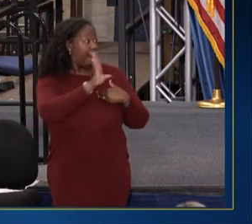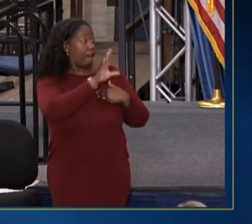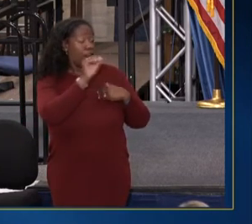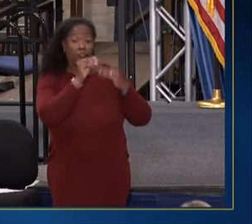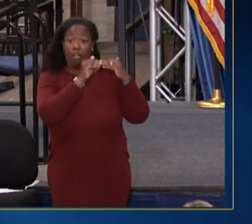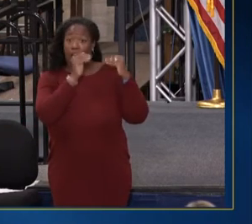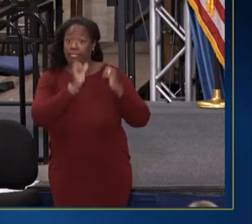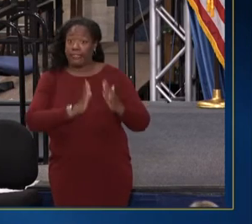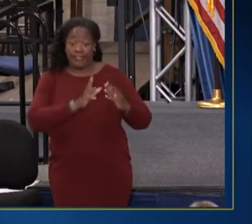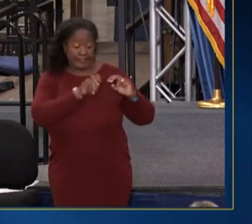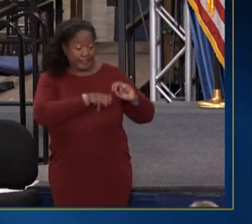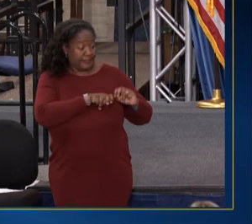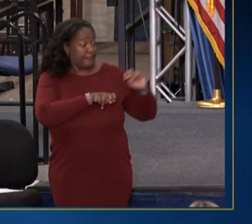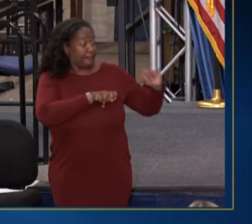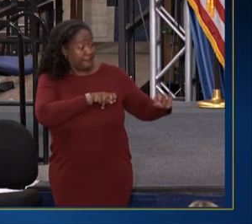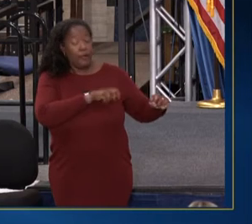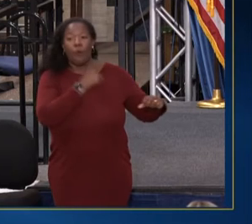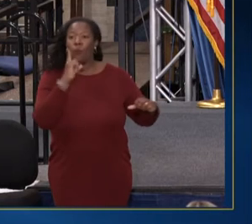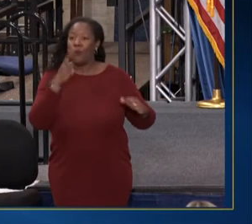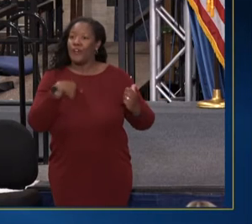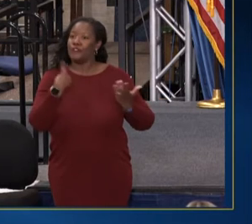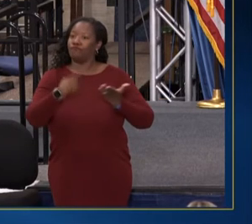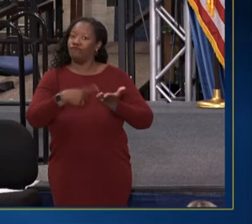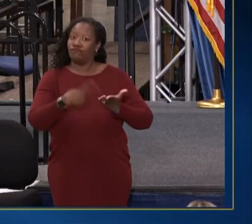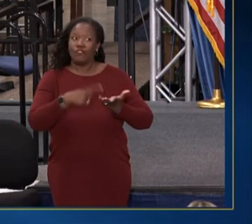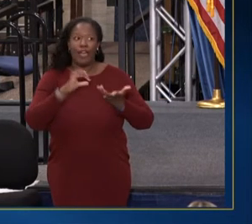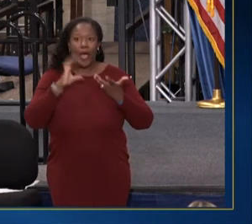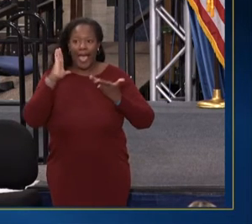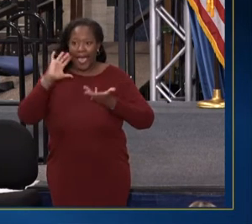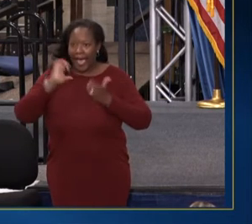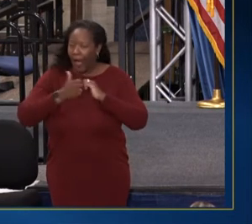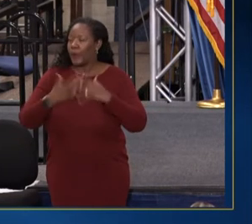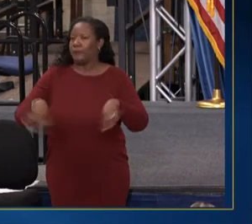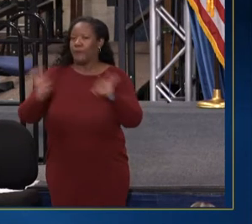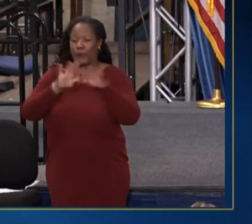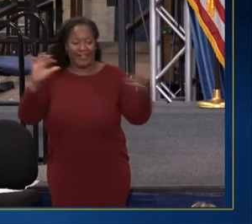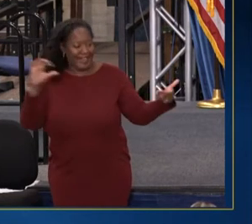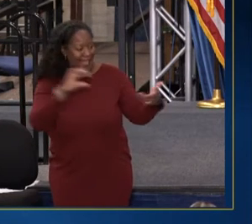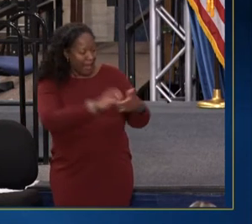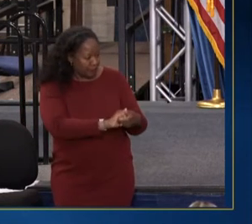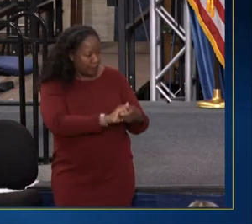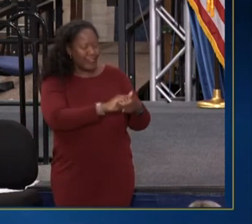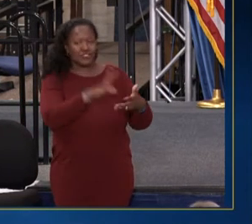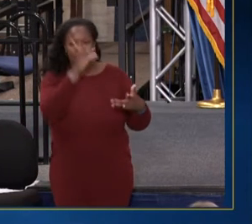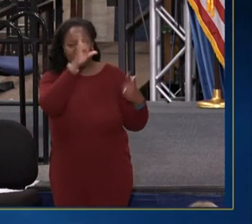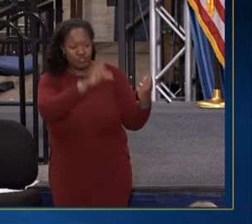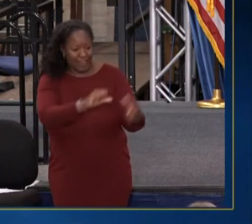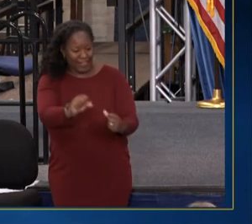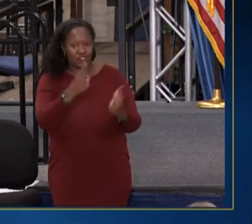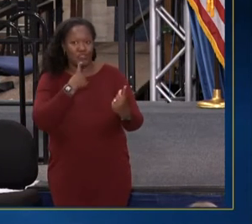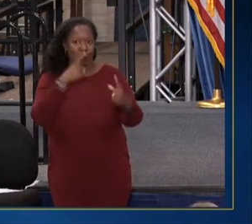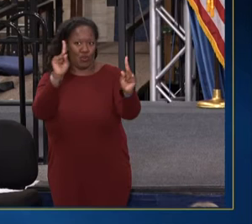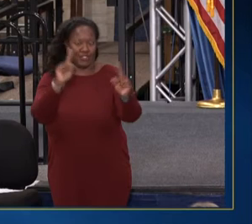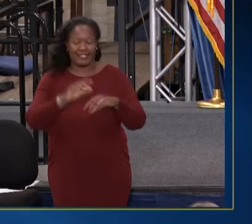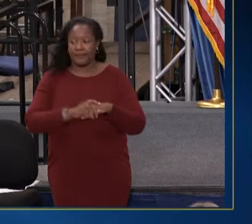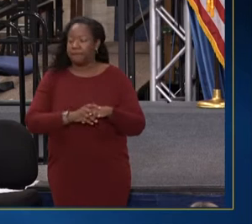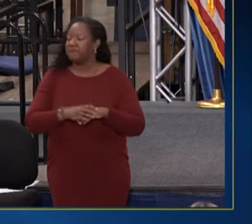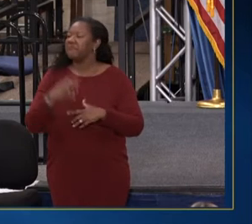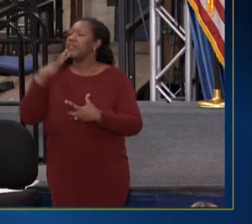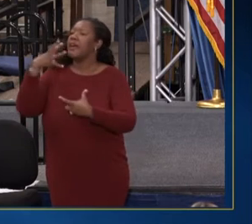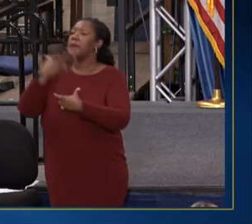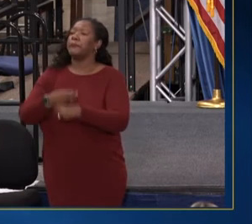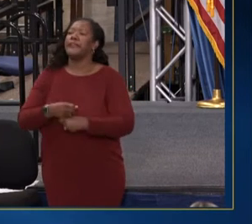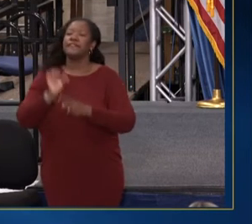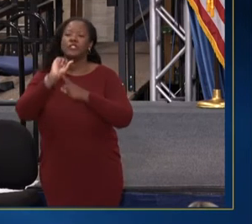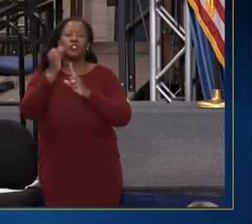are really, I think, going to demonstrate how important that collaboration and that strategy is. So I will give you a brief